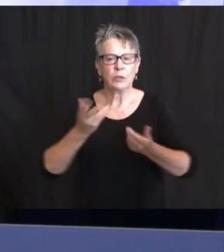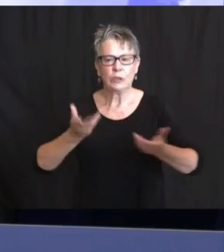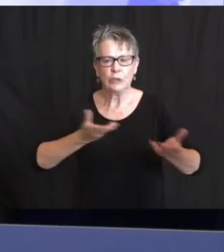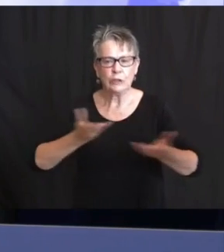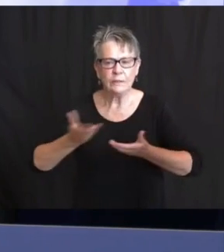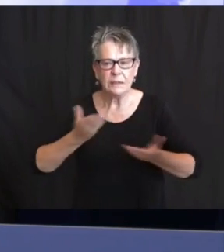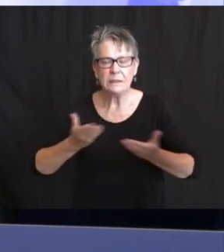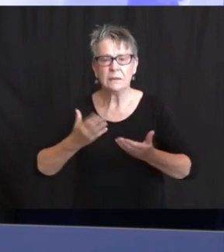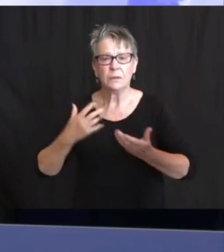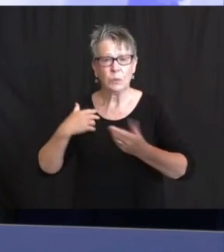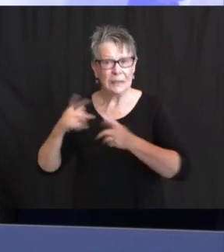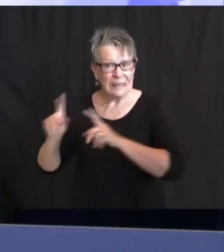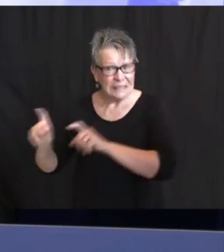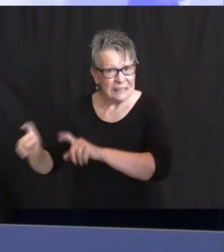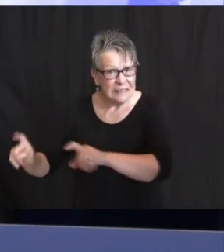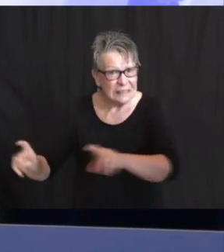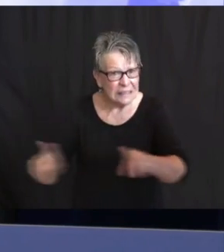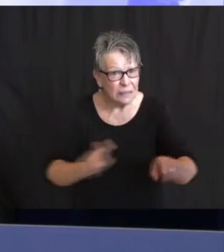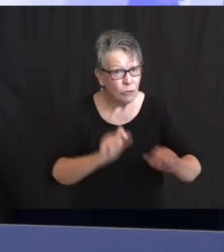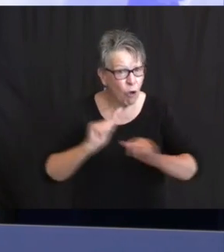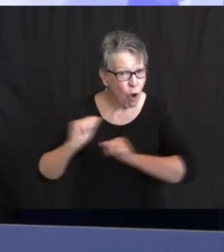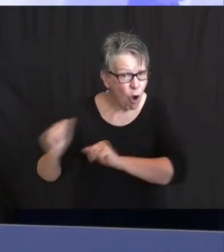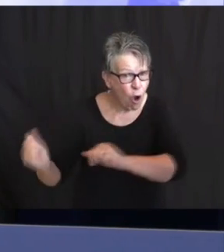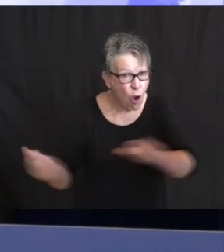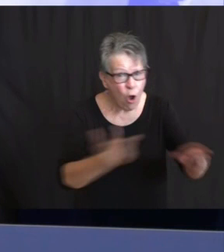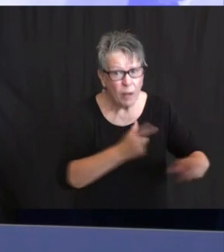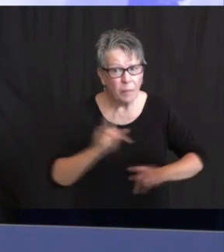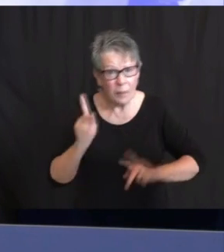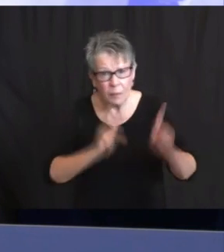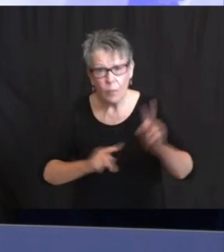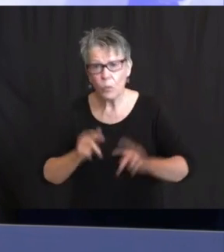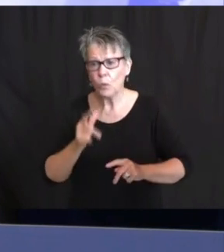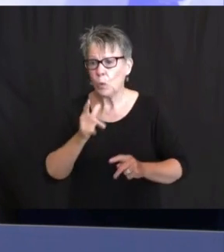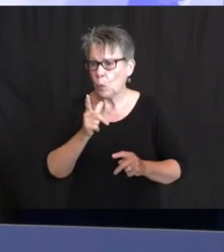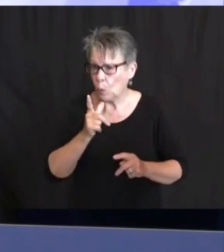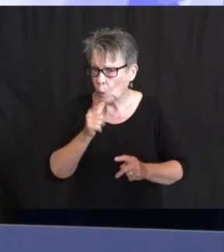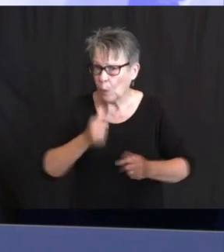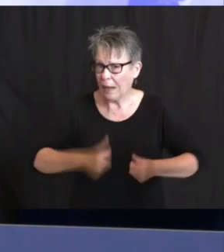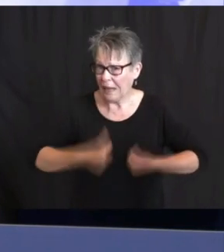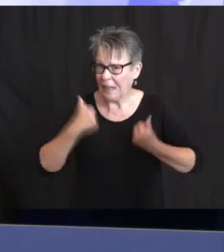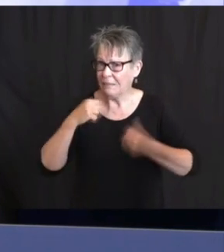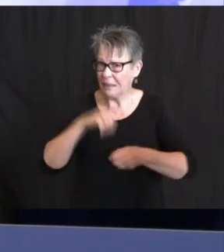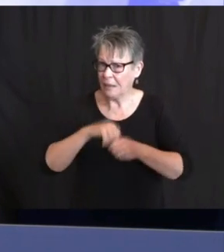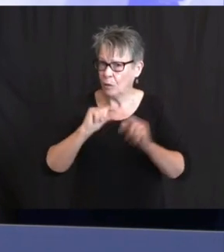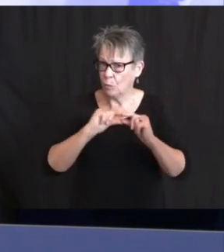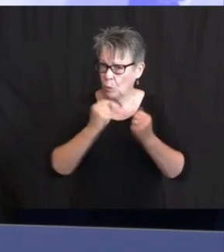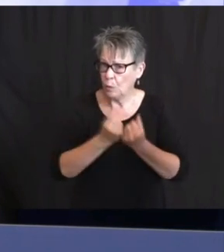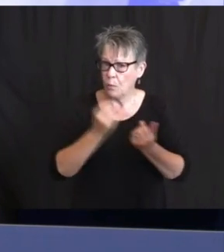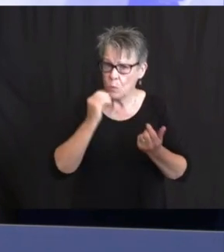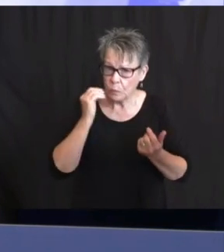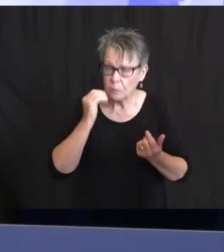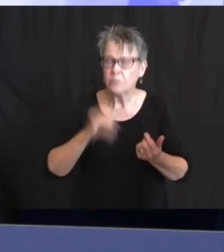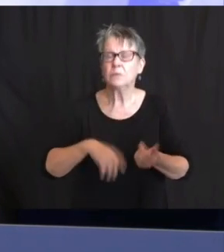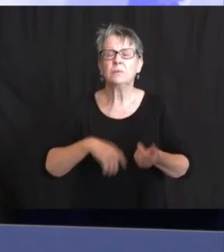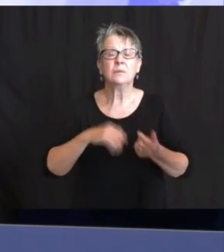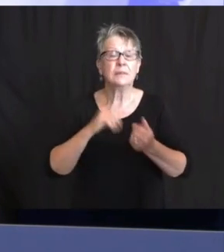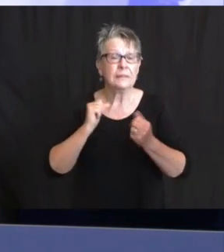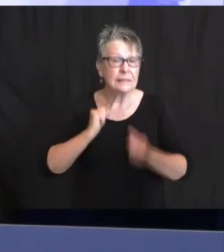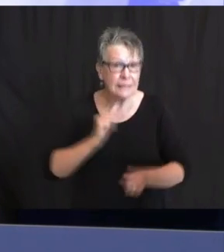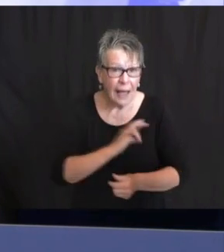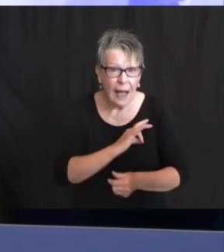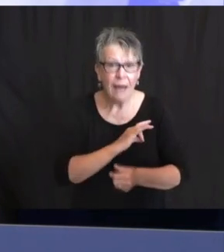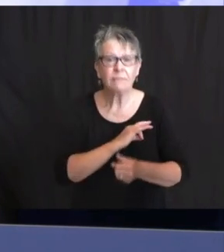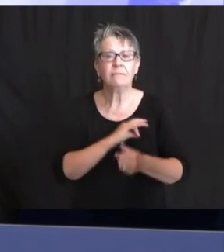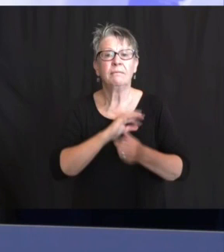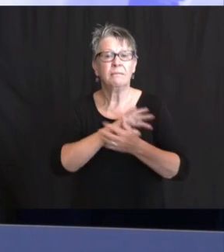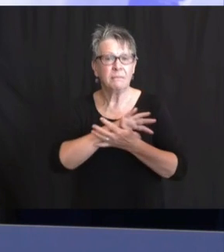homes and the staff members, and hopefully get the baseline that will allow us to open up visitation. We want to be careful.